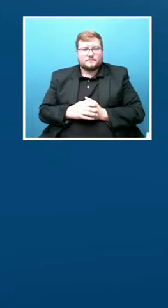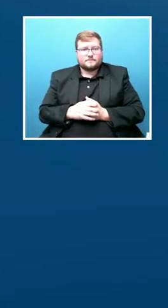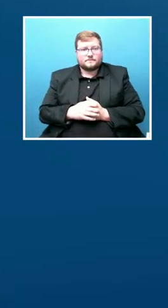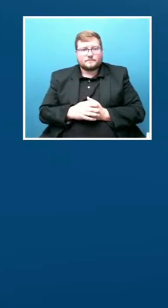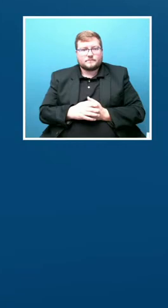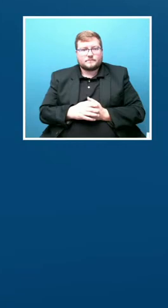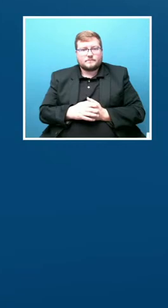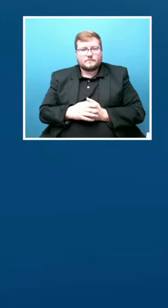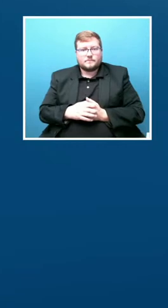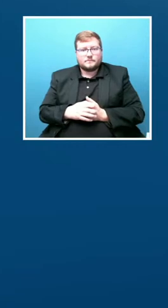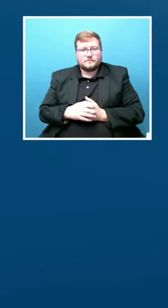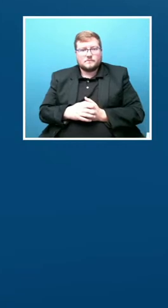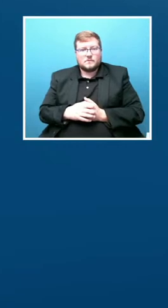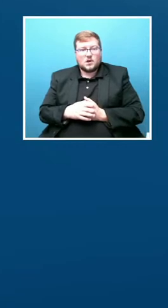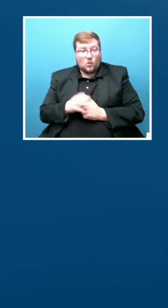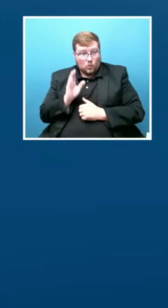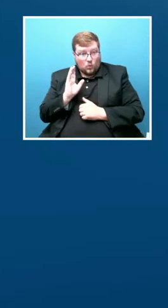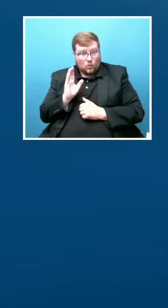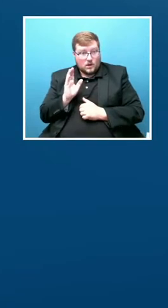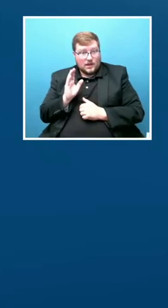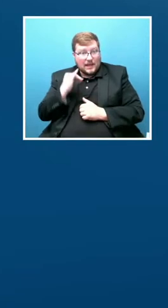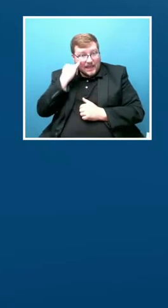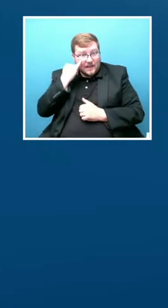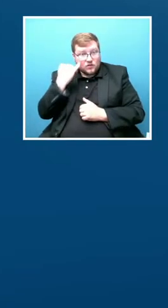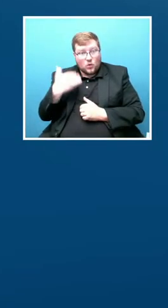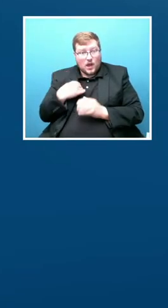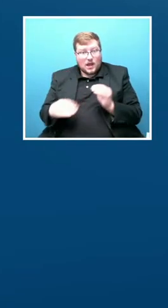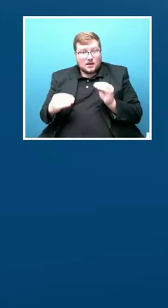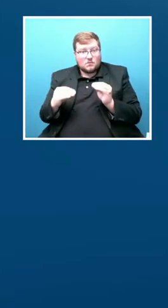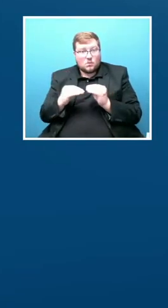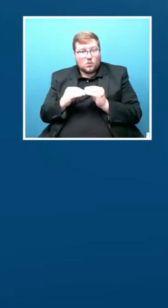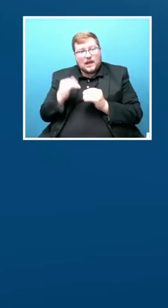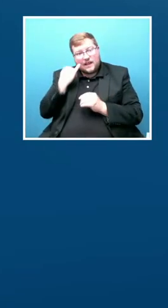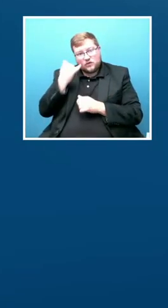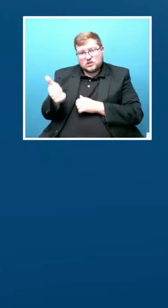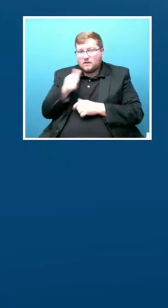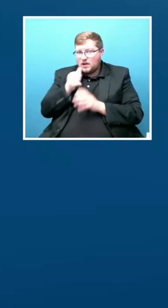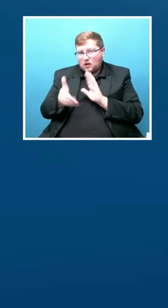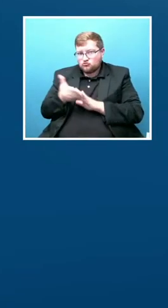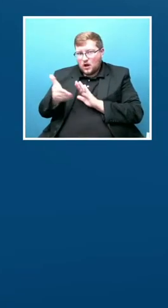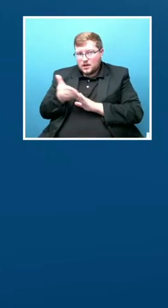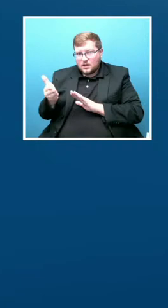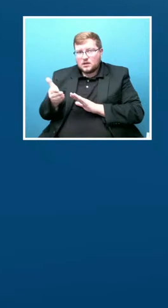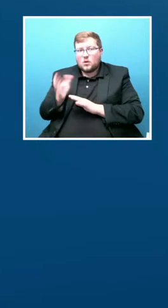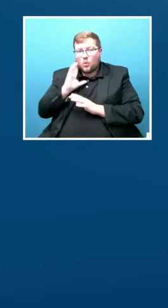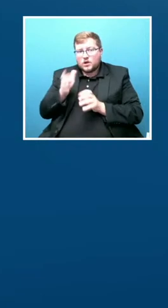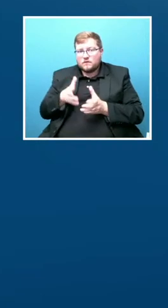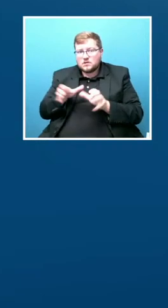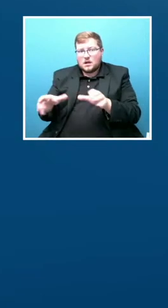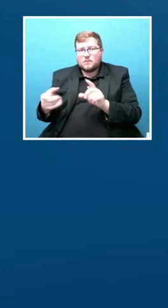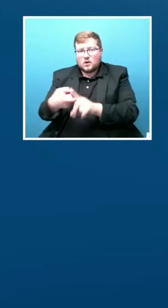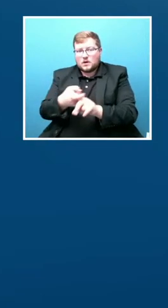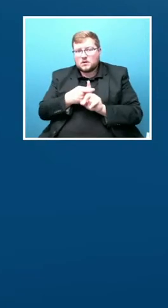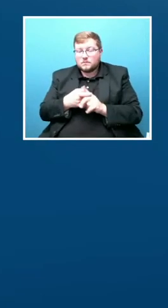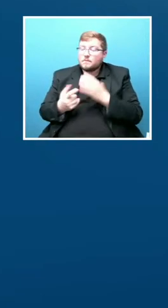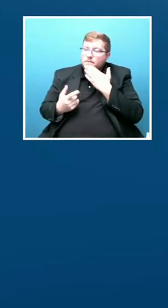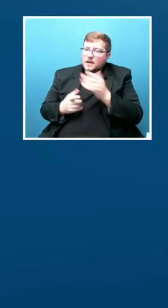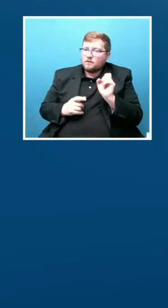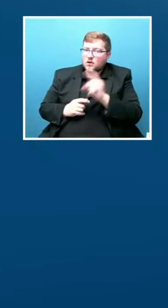any recruiting if you didn't, you know, if you weren't running yourself. Thank you for the question.